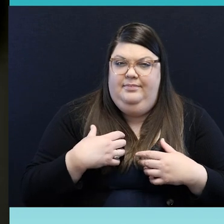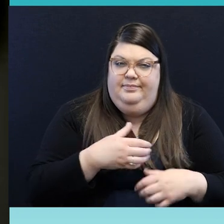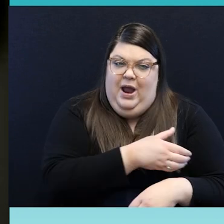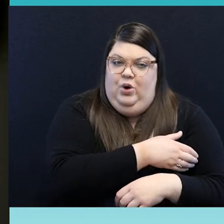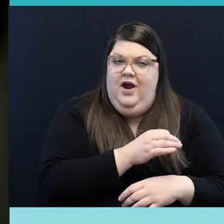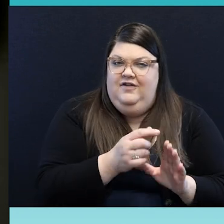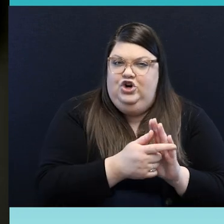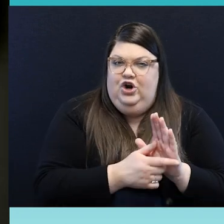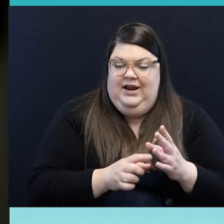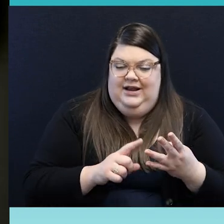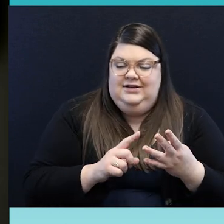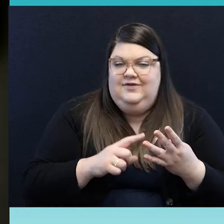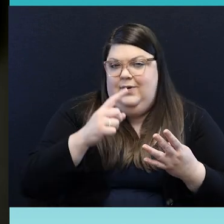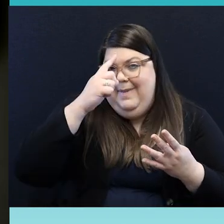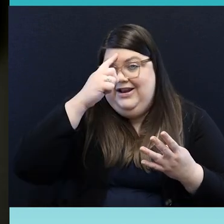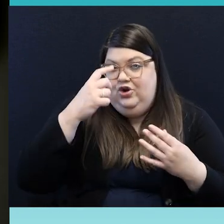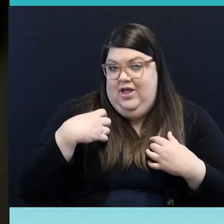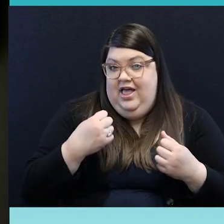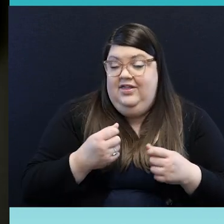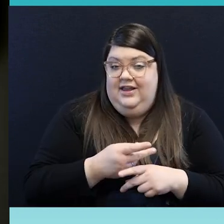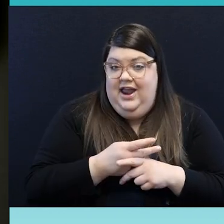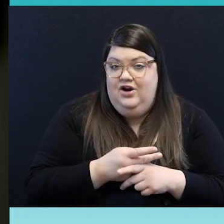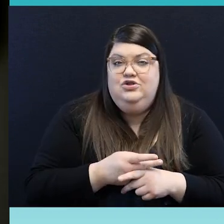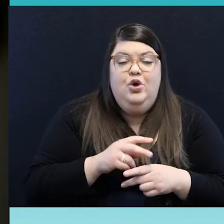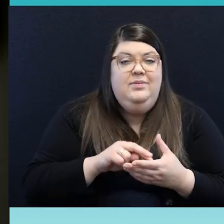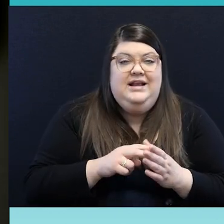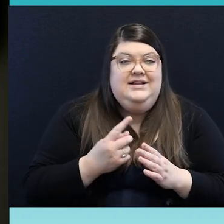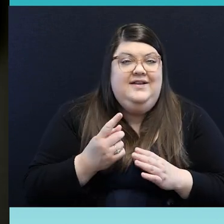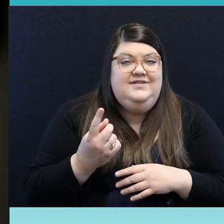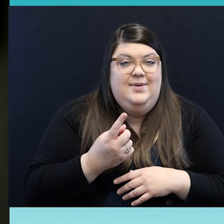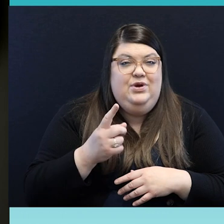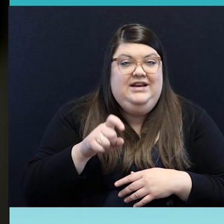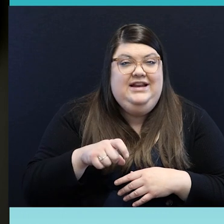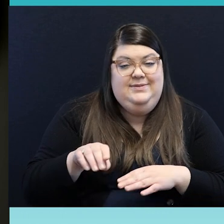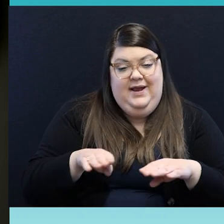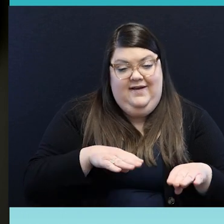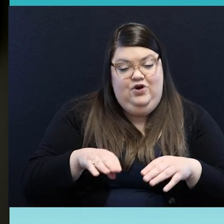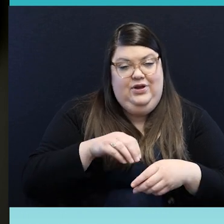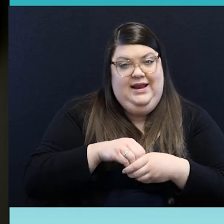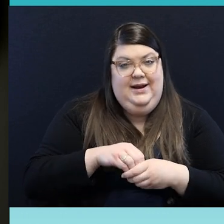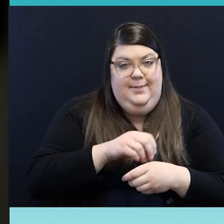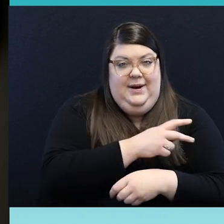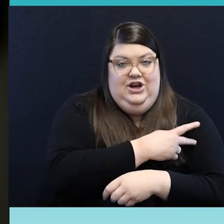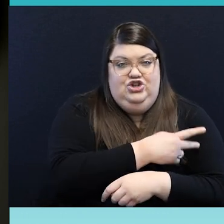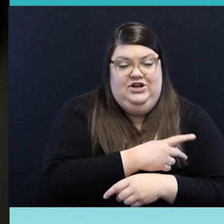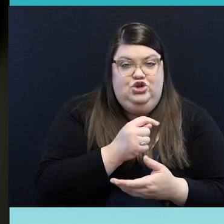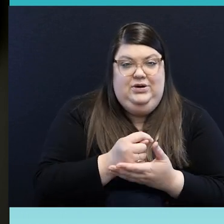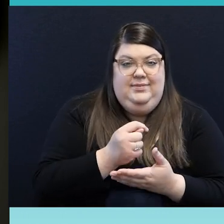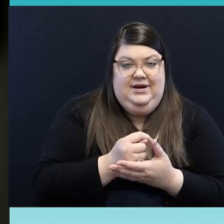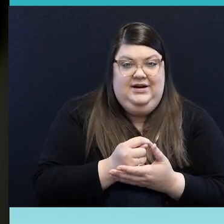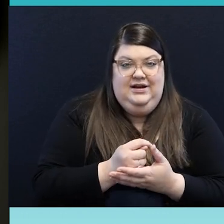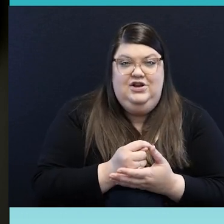care. And this would be if somebody is needing behavioral inpatient treatment. And so there has to be